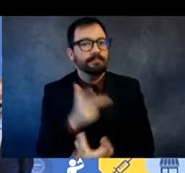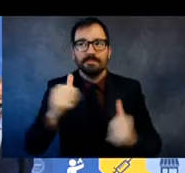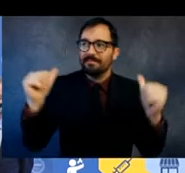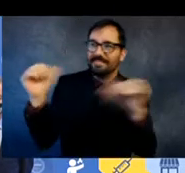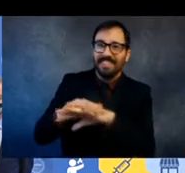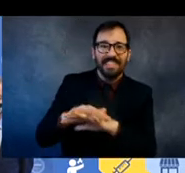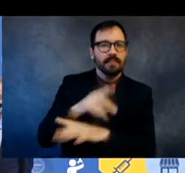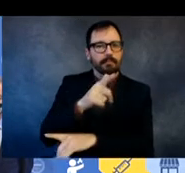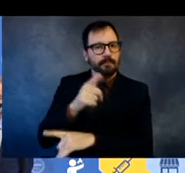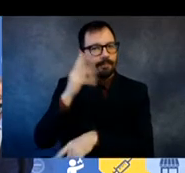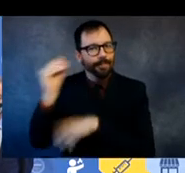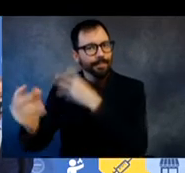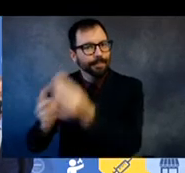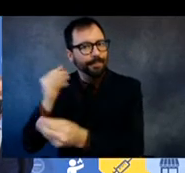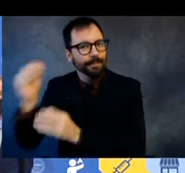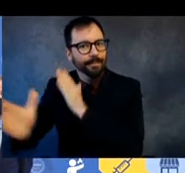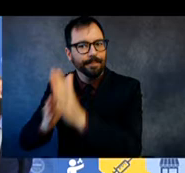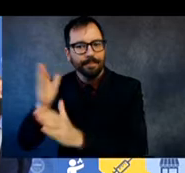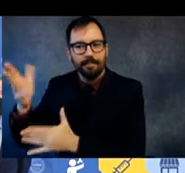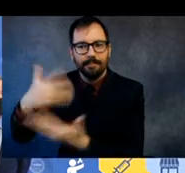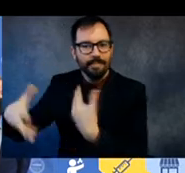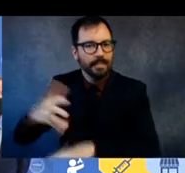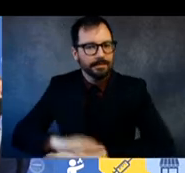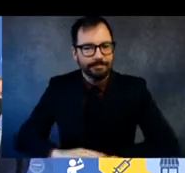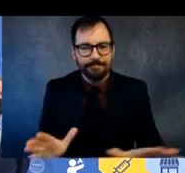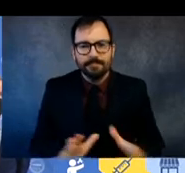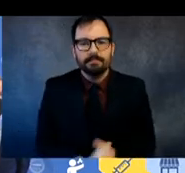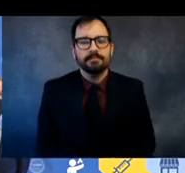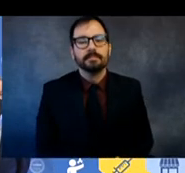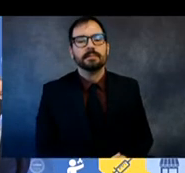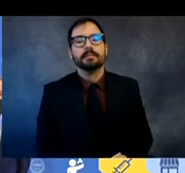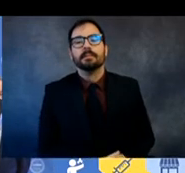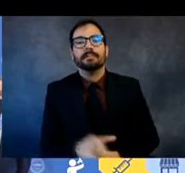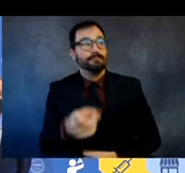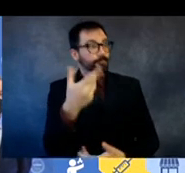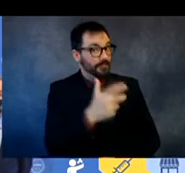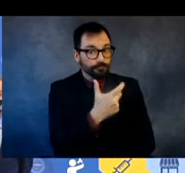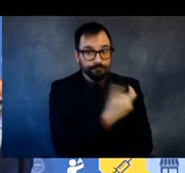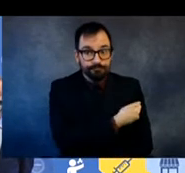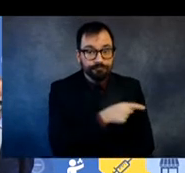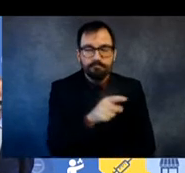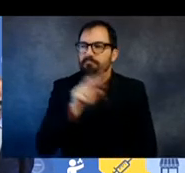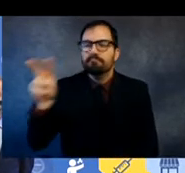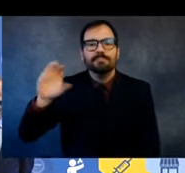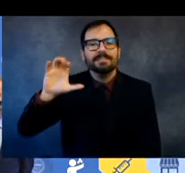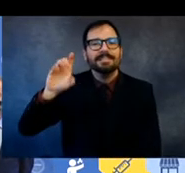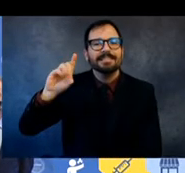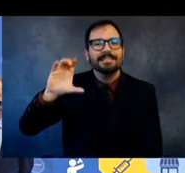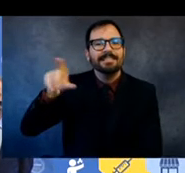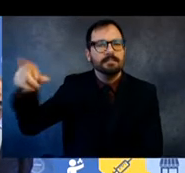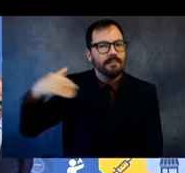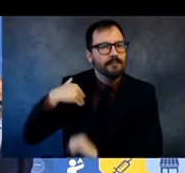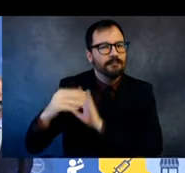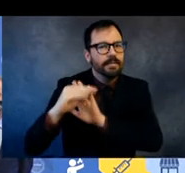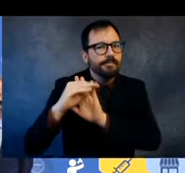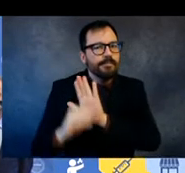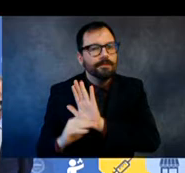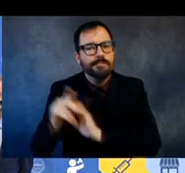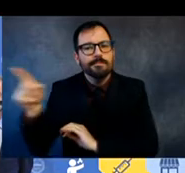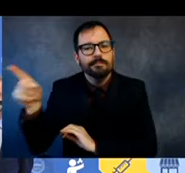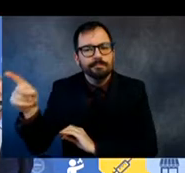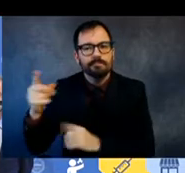gatherings, frequently get tested, and if you've been vaccinated, look to the CDC guidelines on activities that you should